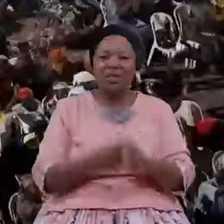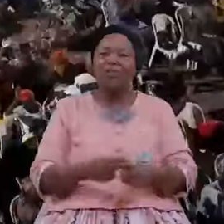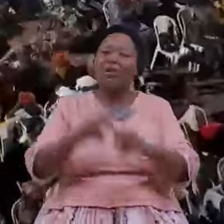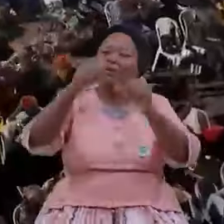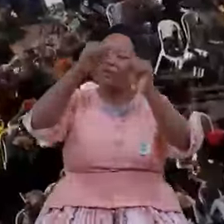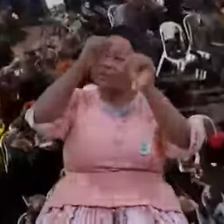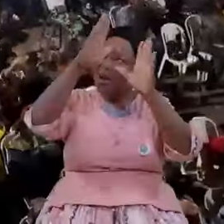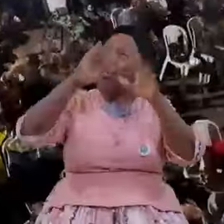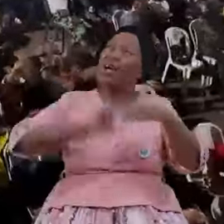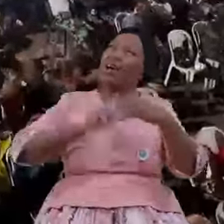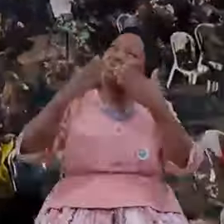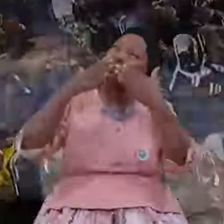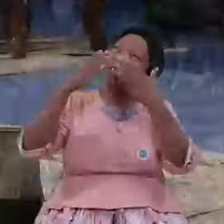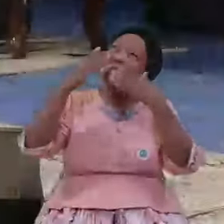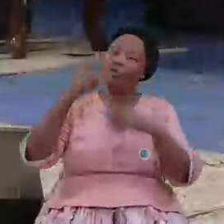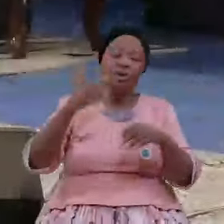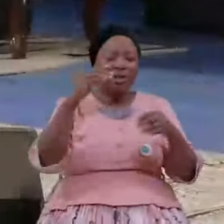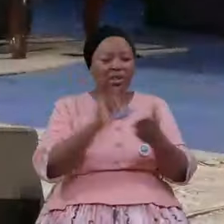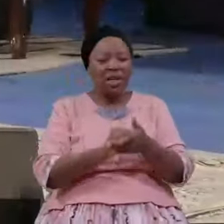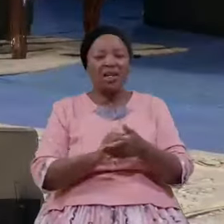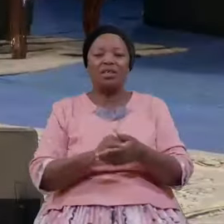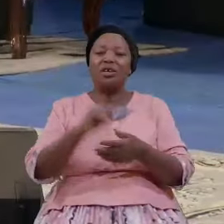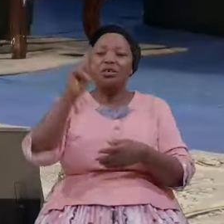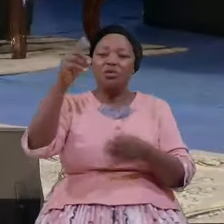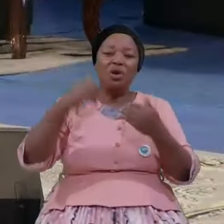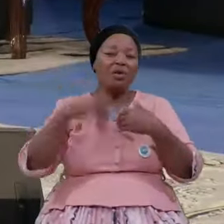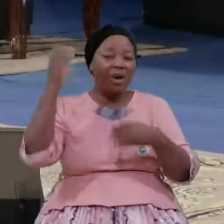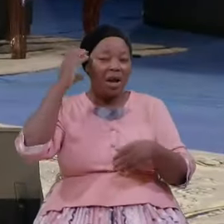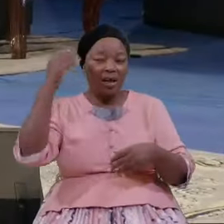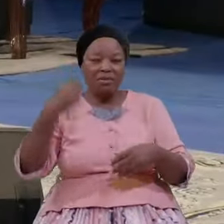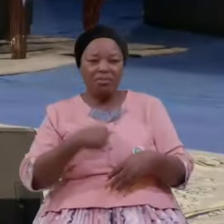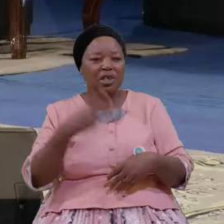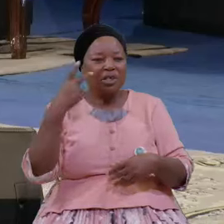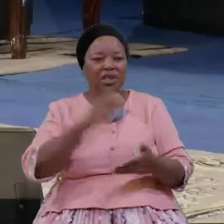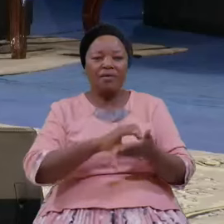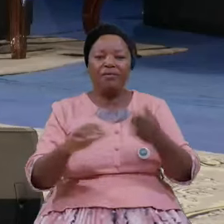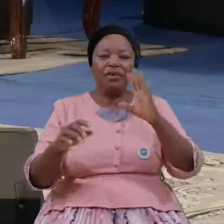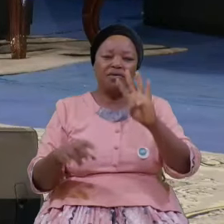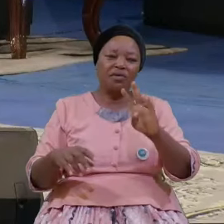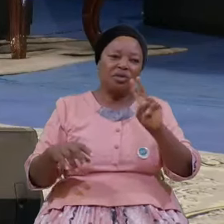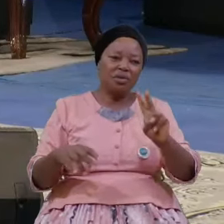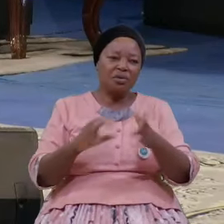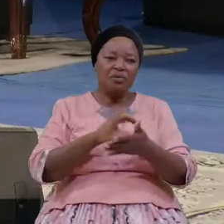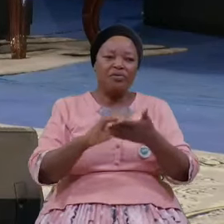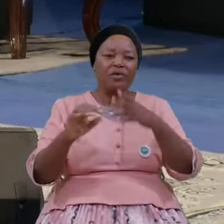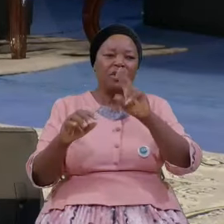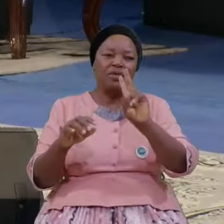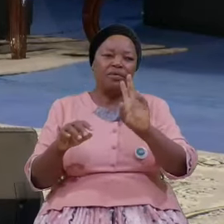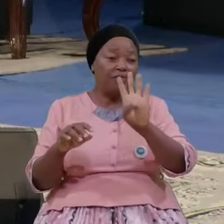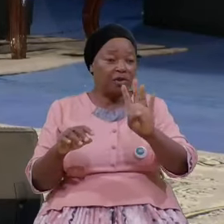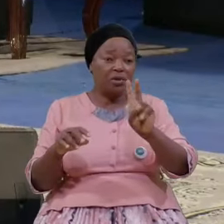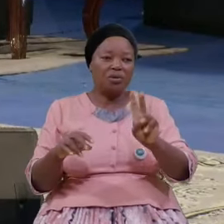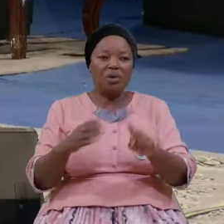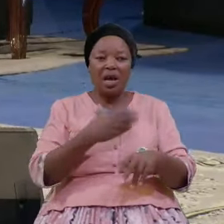thank thee that thou hast heard me. Look at verse 42. In verse 42, and I knew